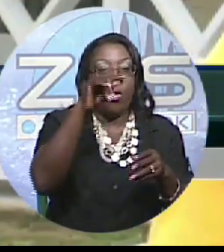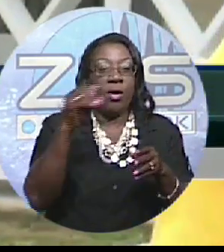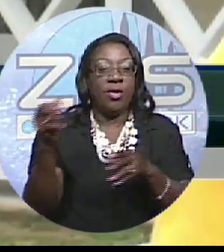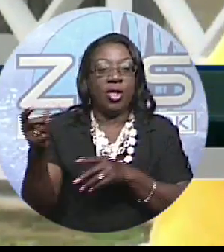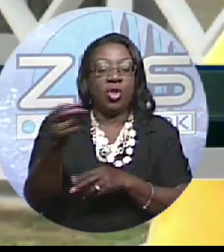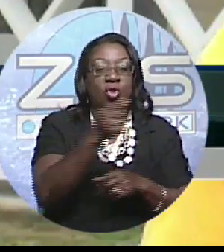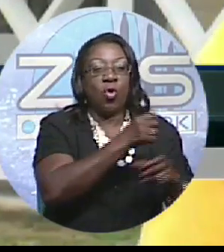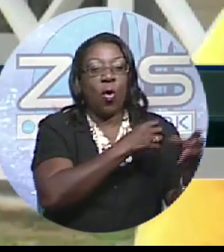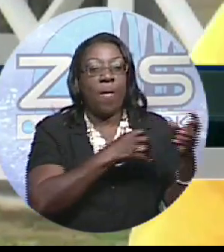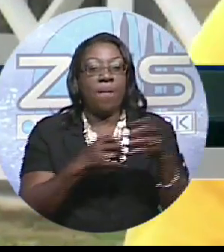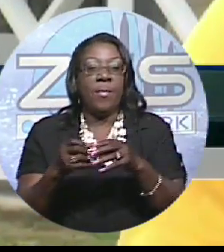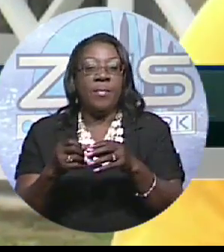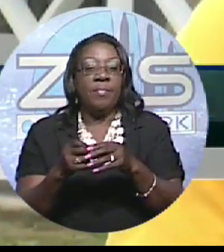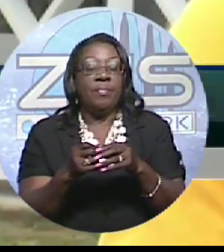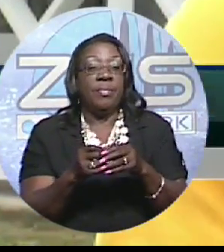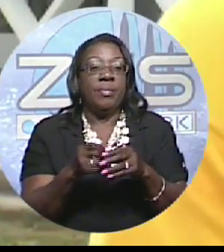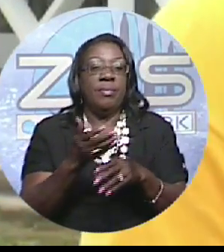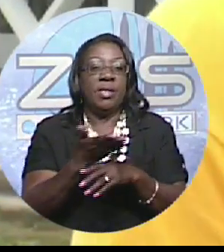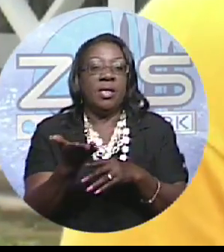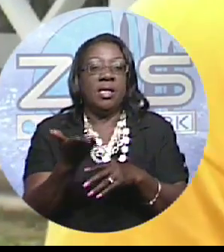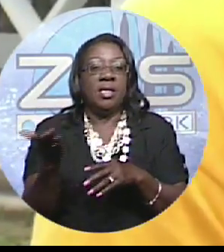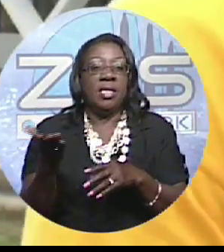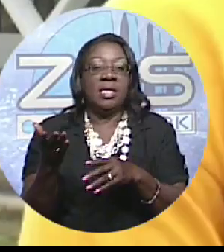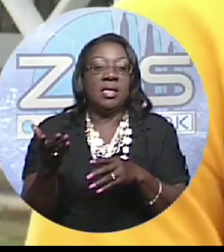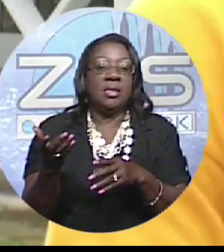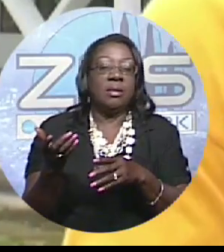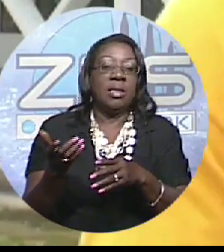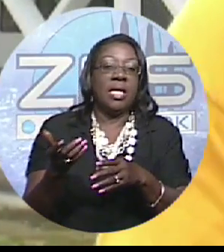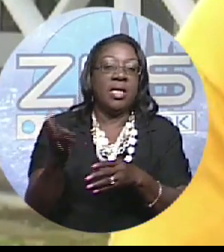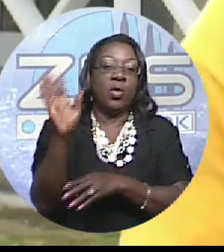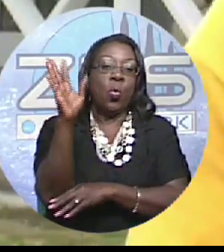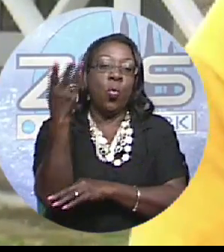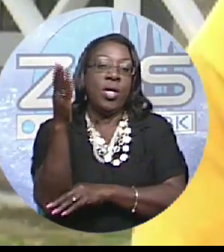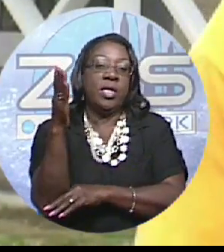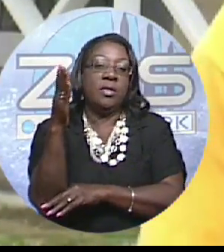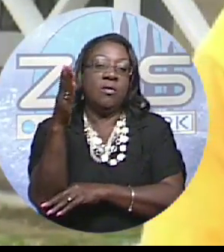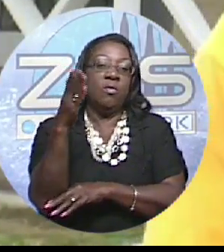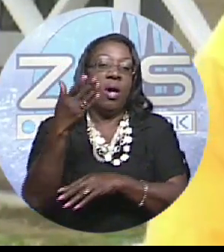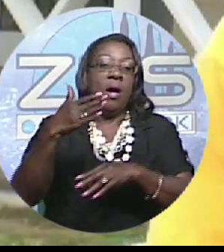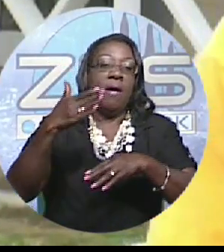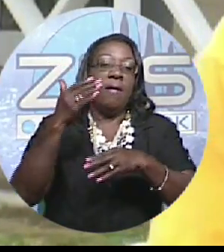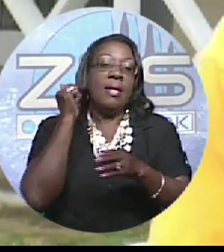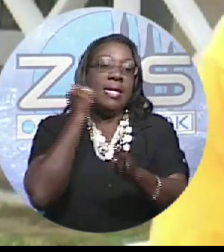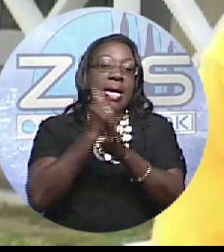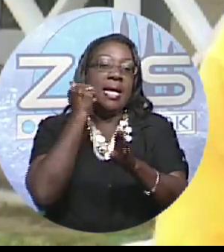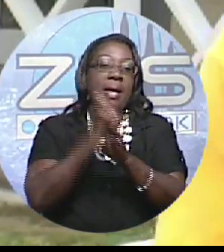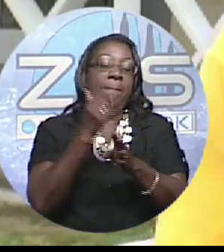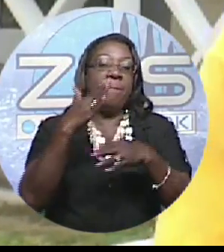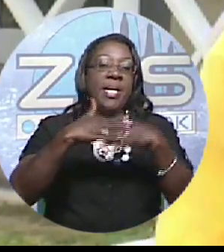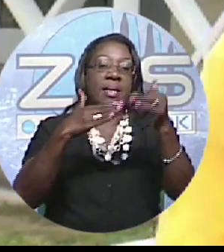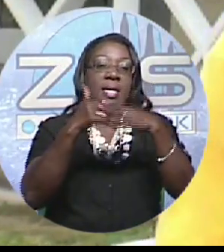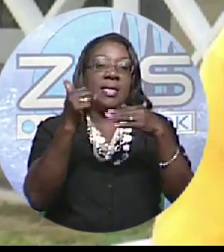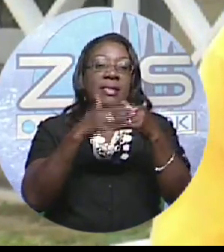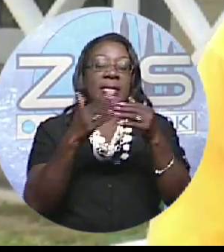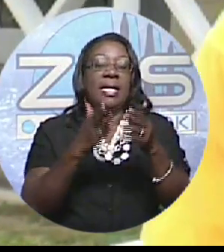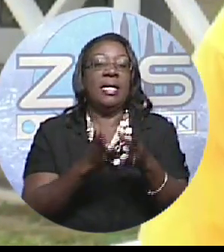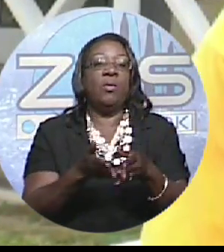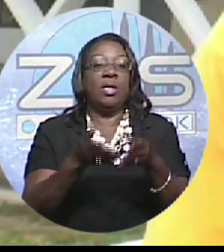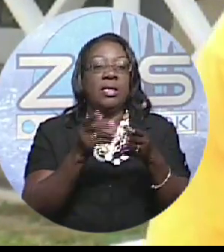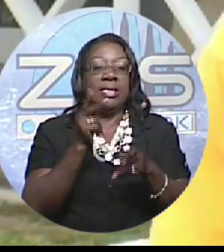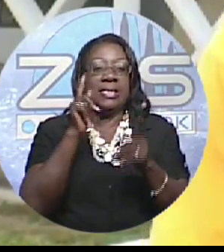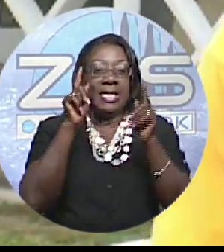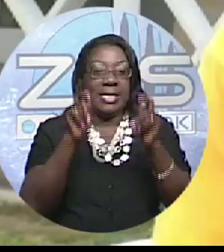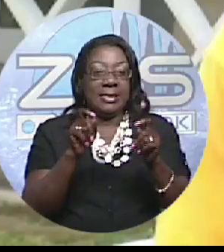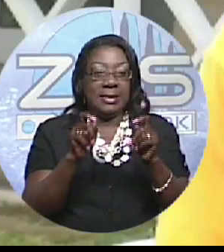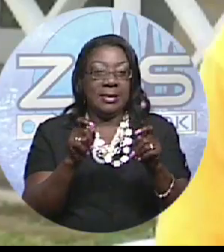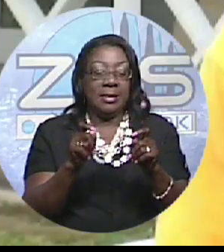potential impact. Besides these plywood to border up buildings, officials are also eager to test out the effectiveness of